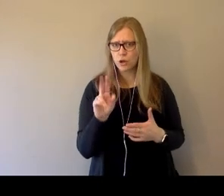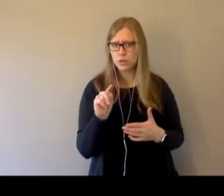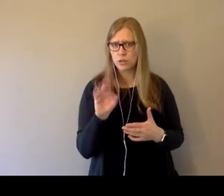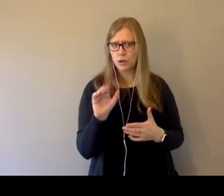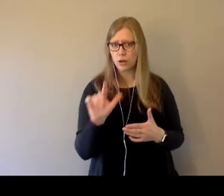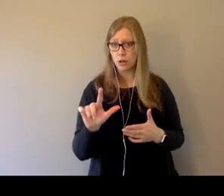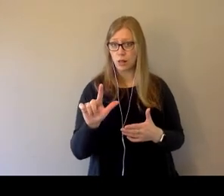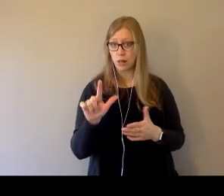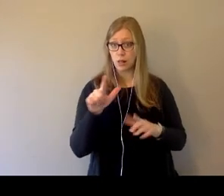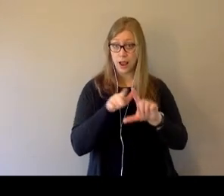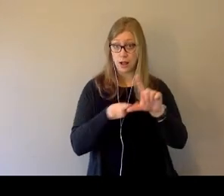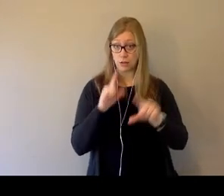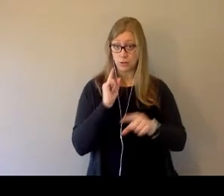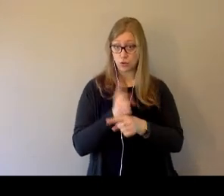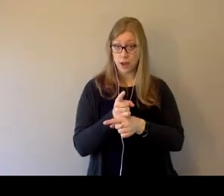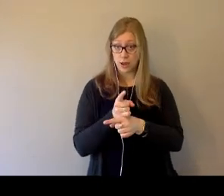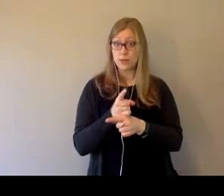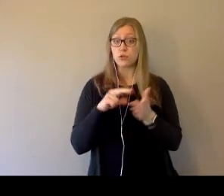angle